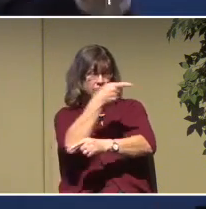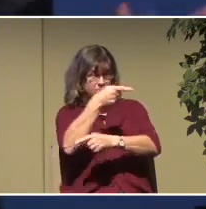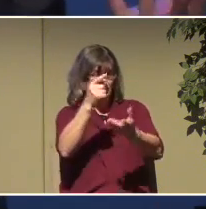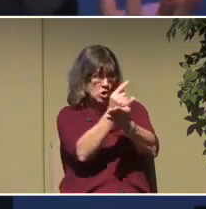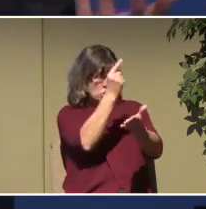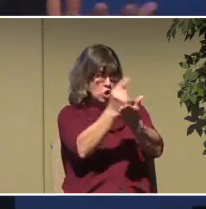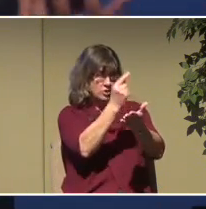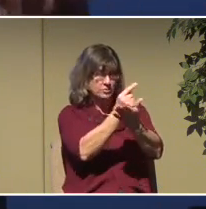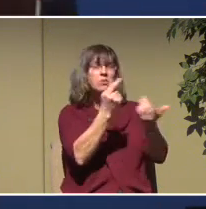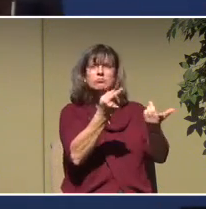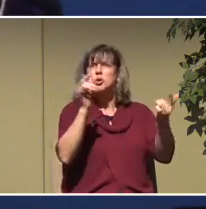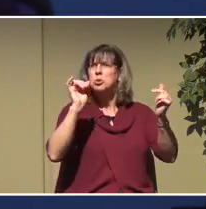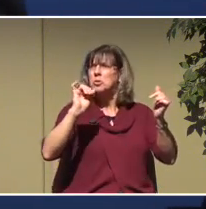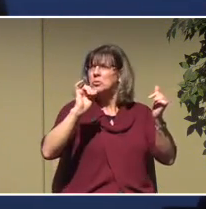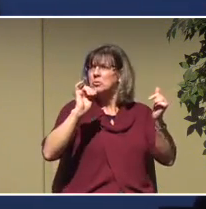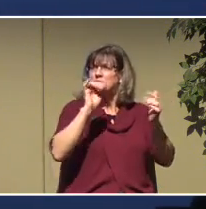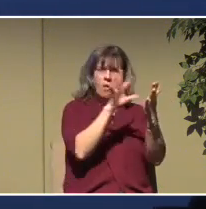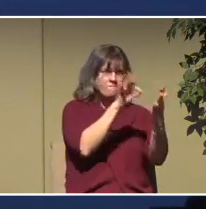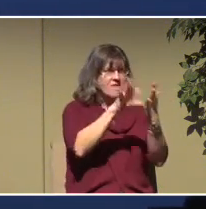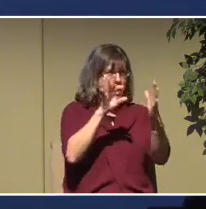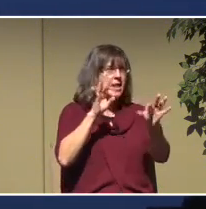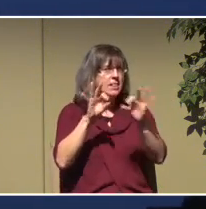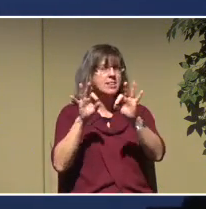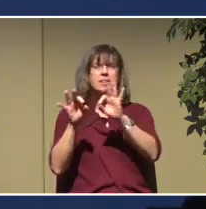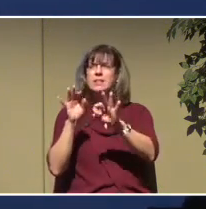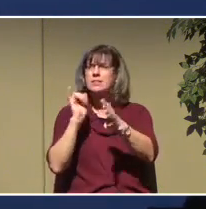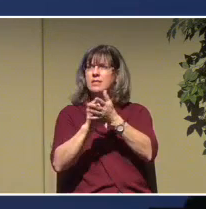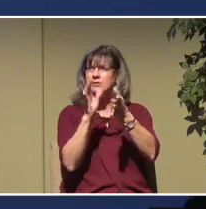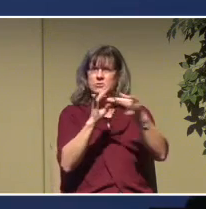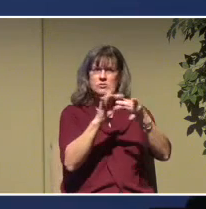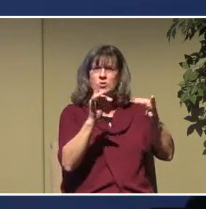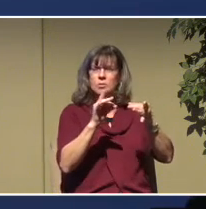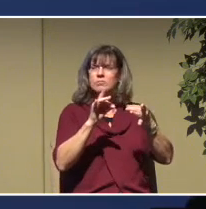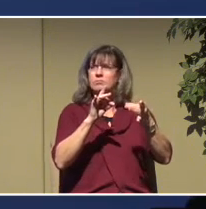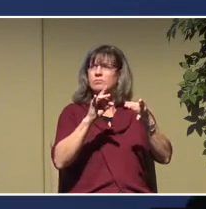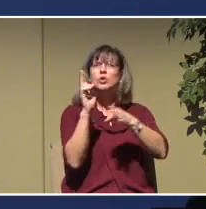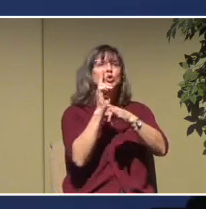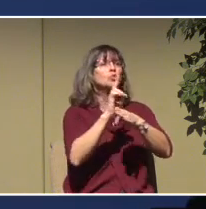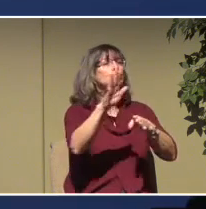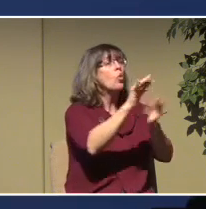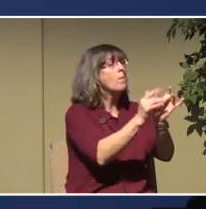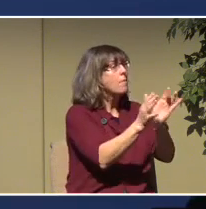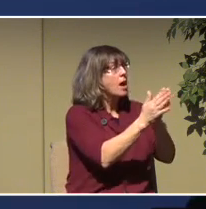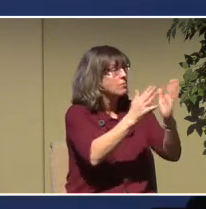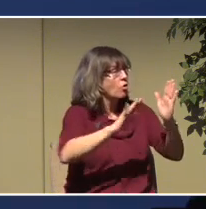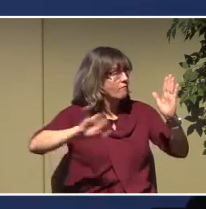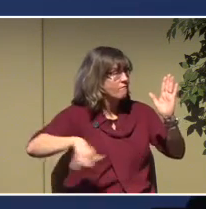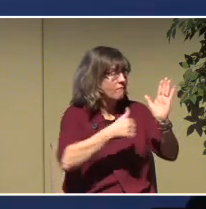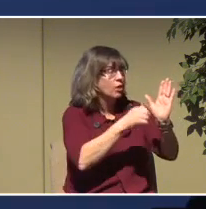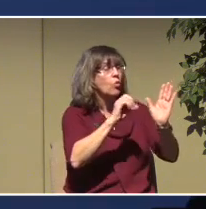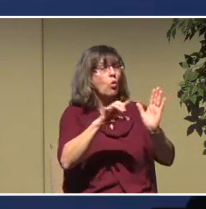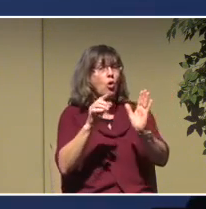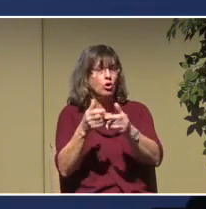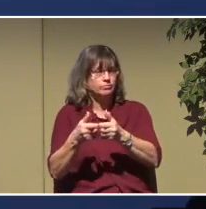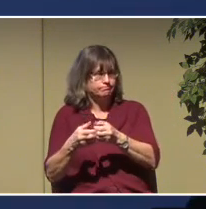Bible or your electronic Bible, if your digital Bible, if you've got one. And we're going to start at chapter 14, verse